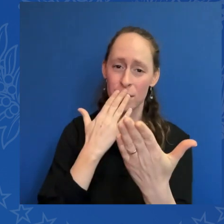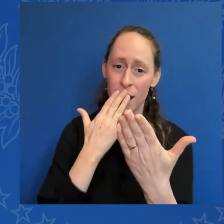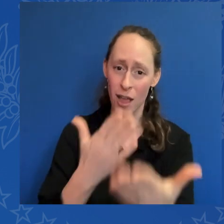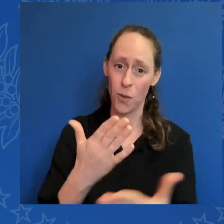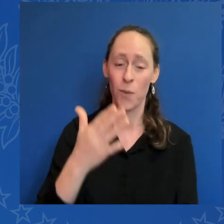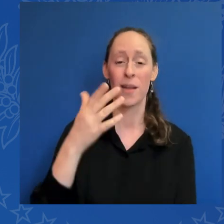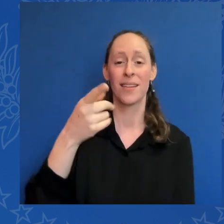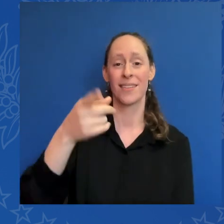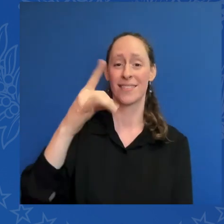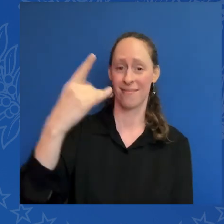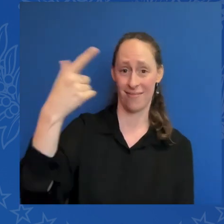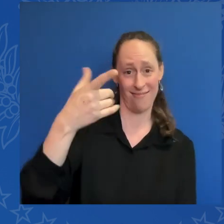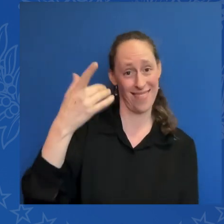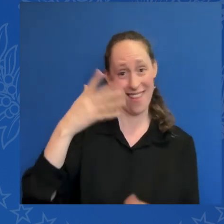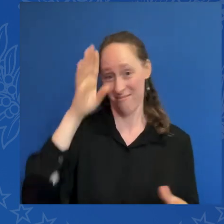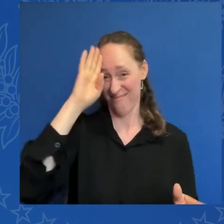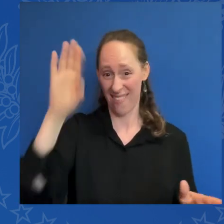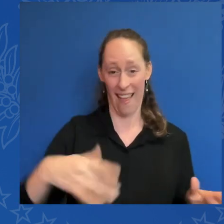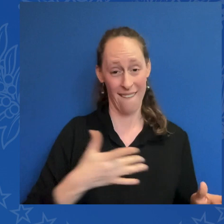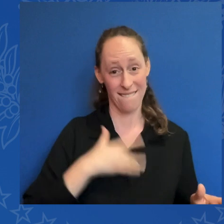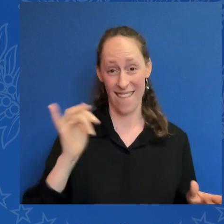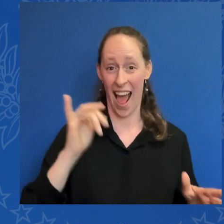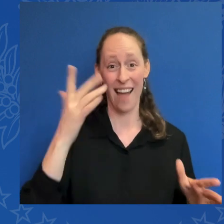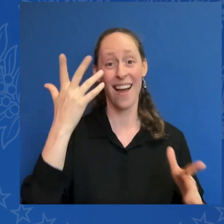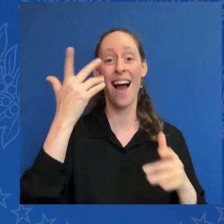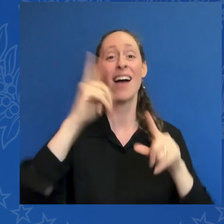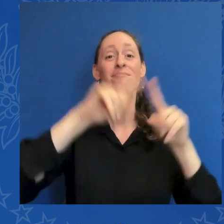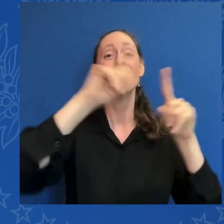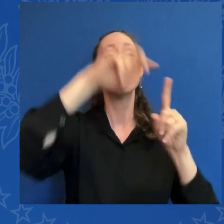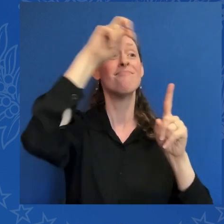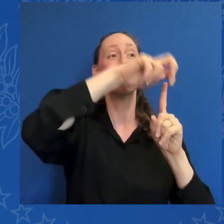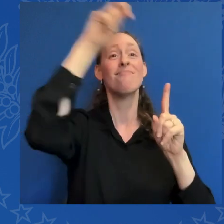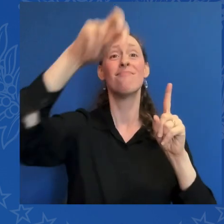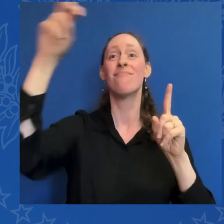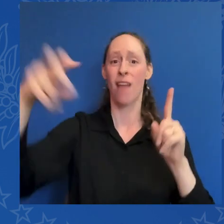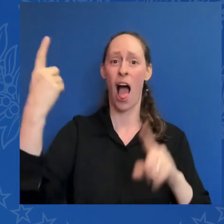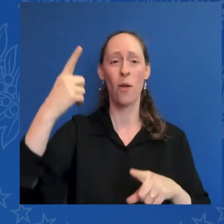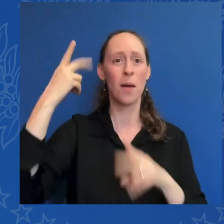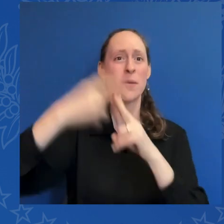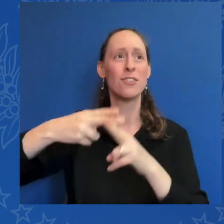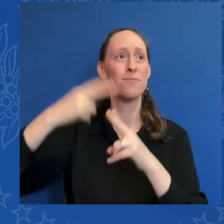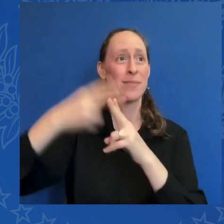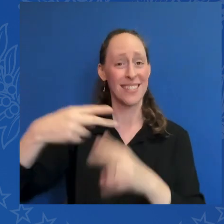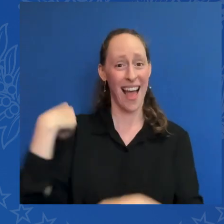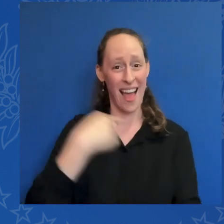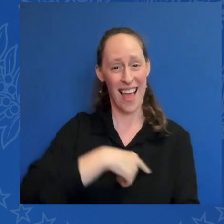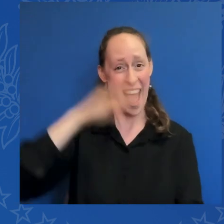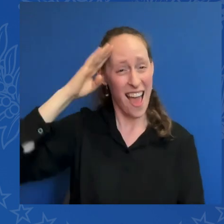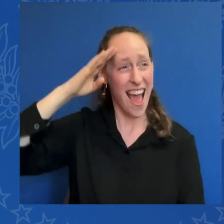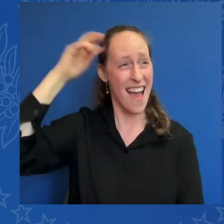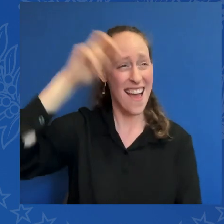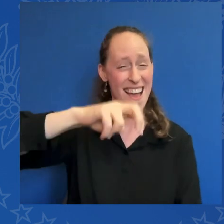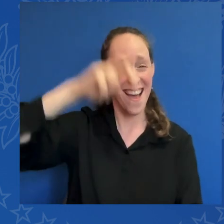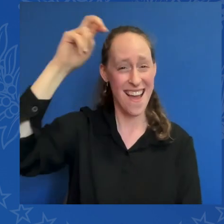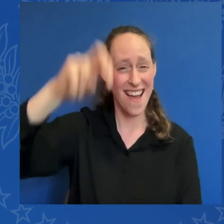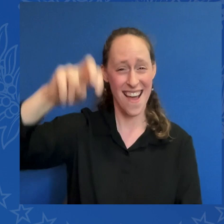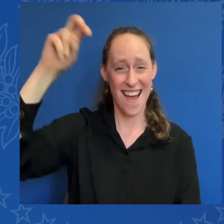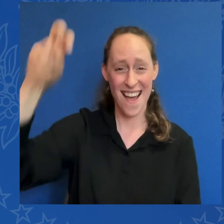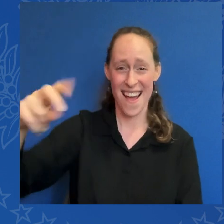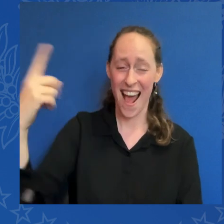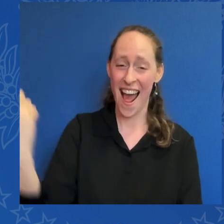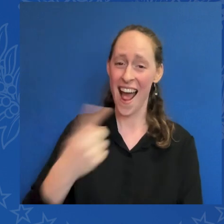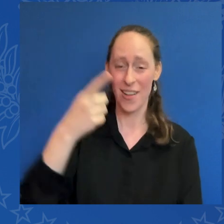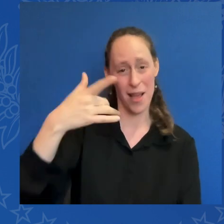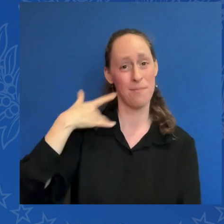know this personally in terms of how you've introduced many an international meeting with a quote from Irish poets, and we appreciate